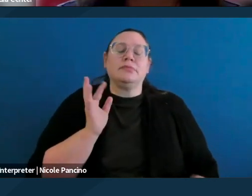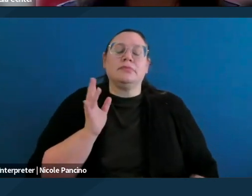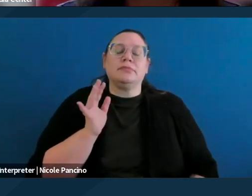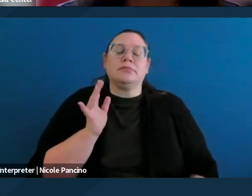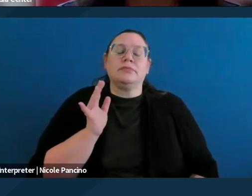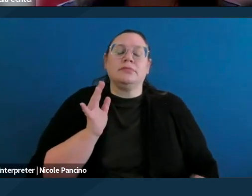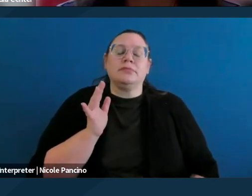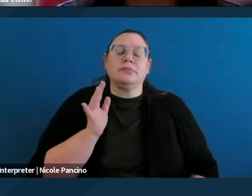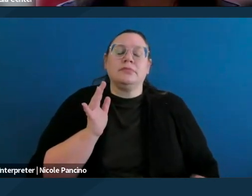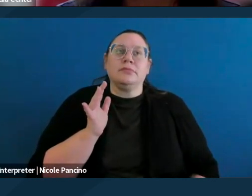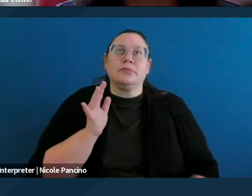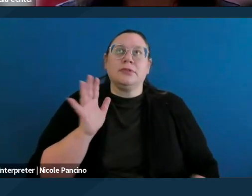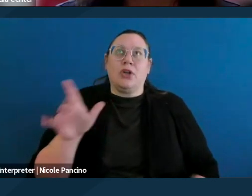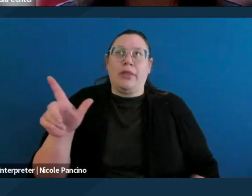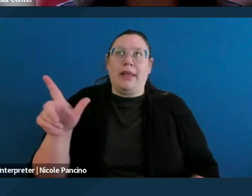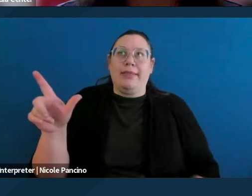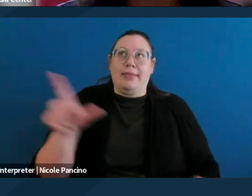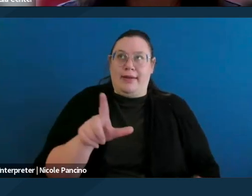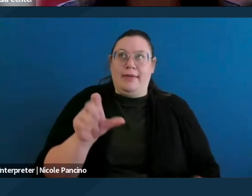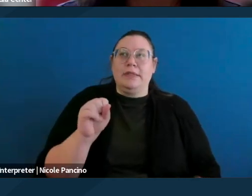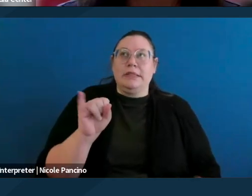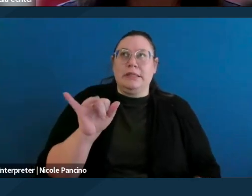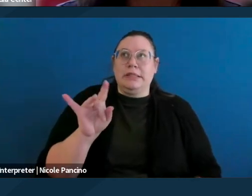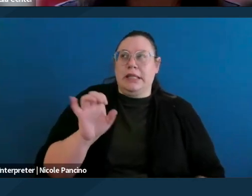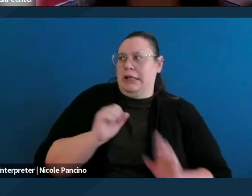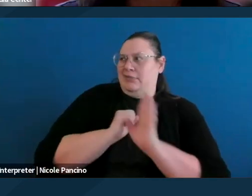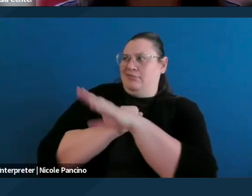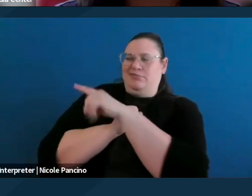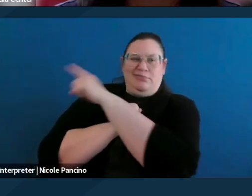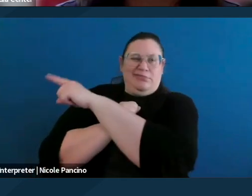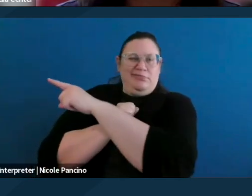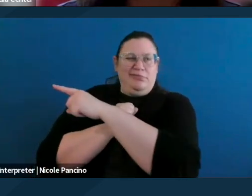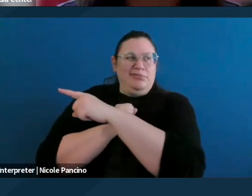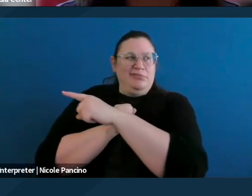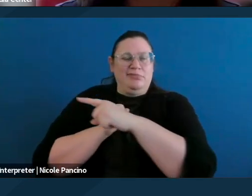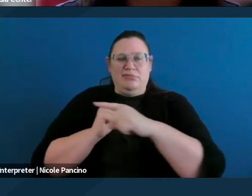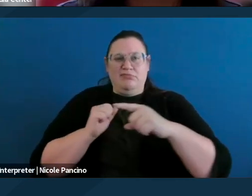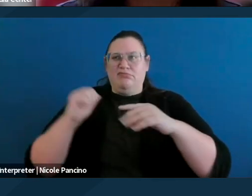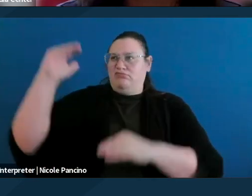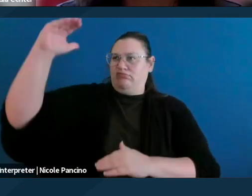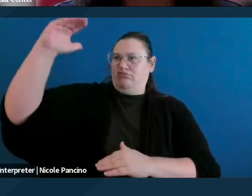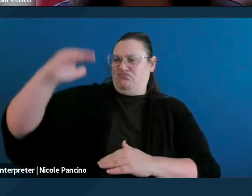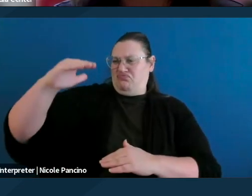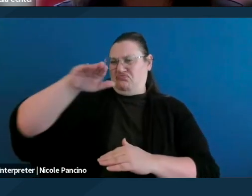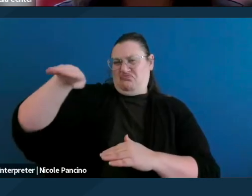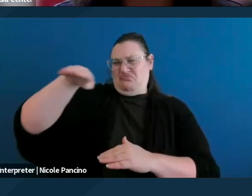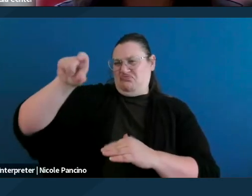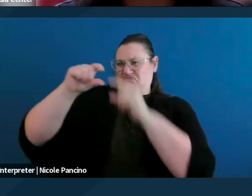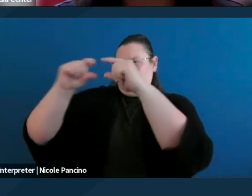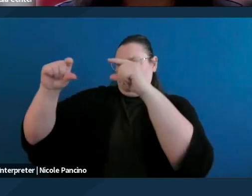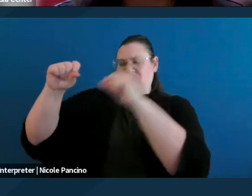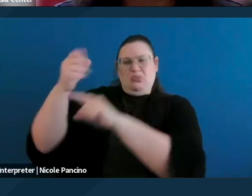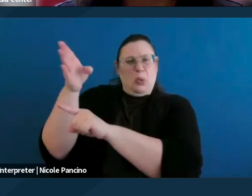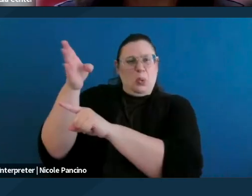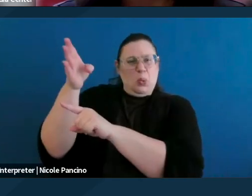It's on the left side about 2/3 of the way up, so kind of toward the top. It's a